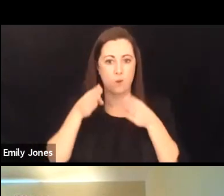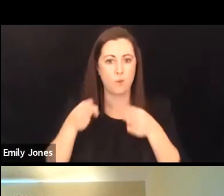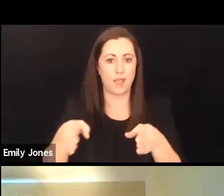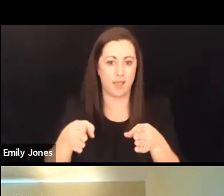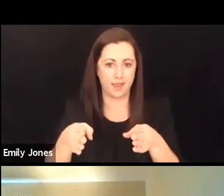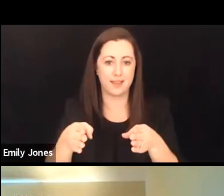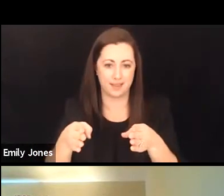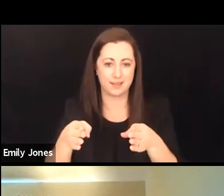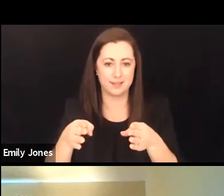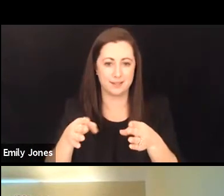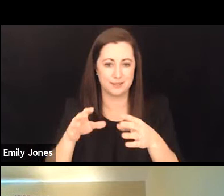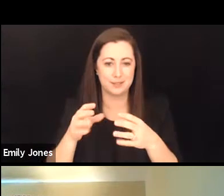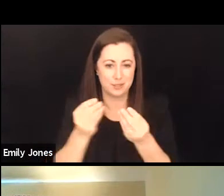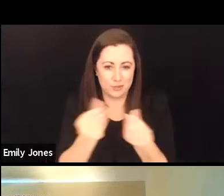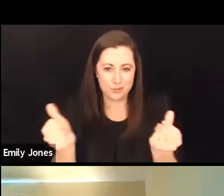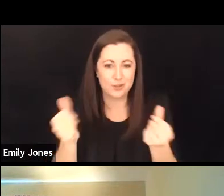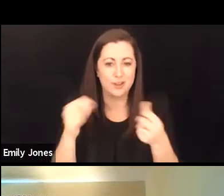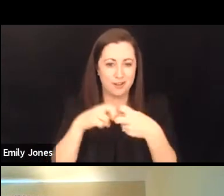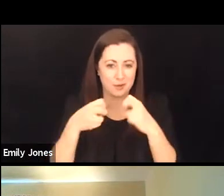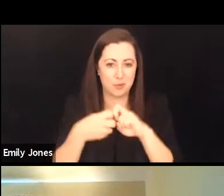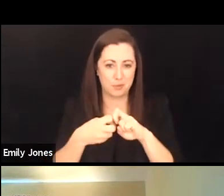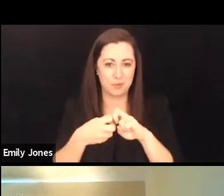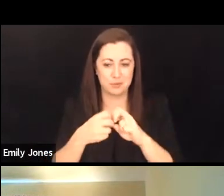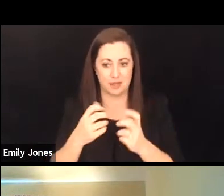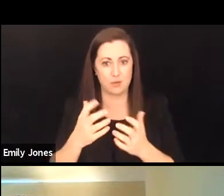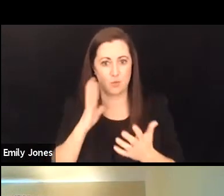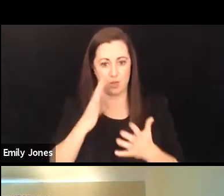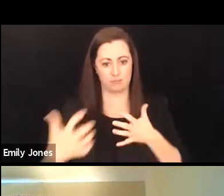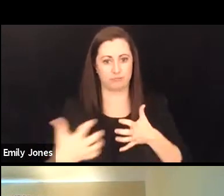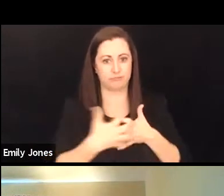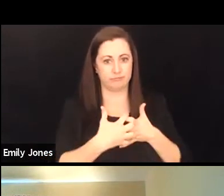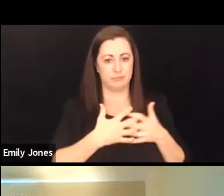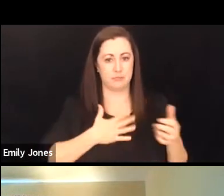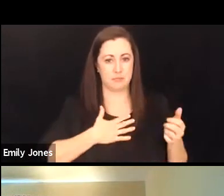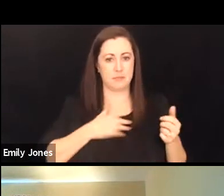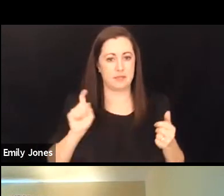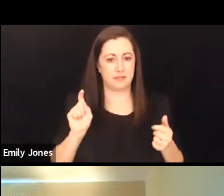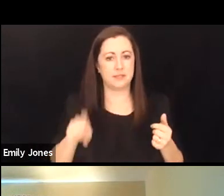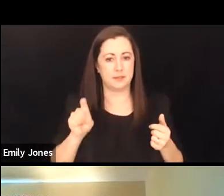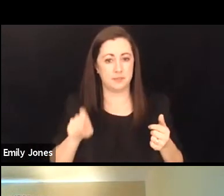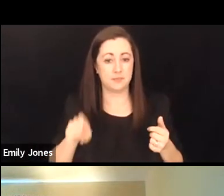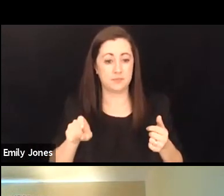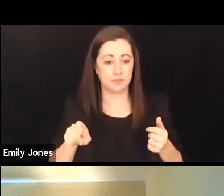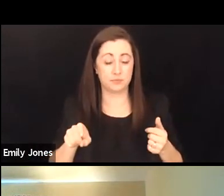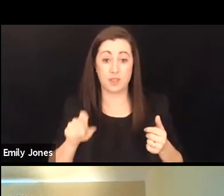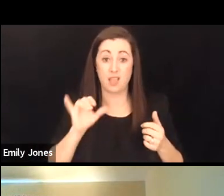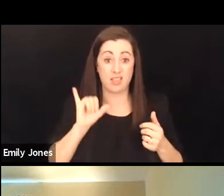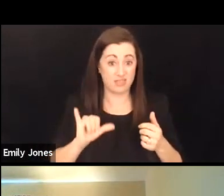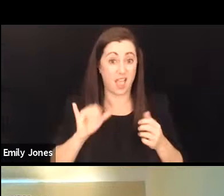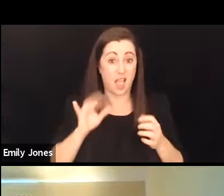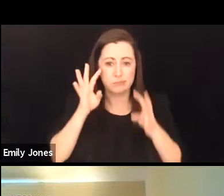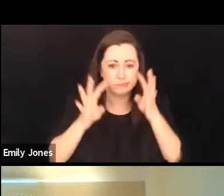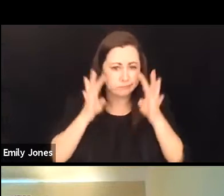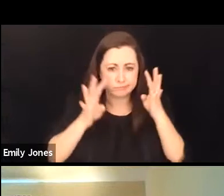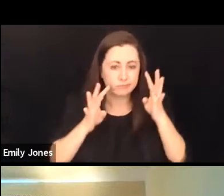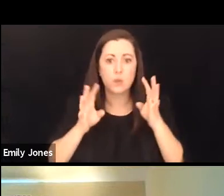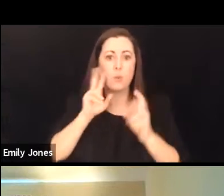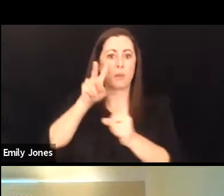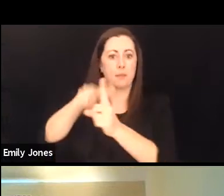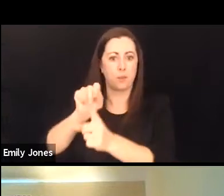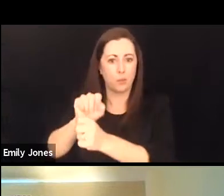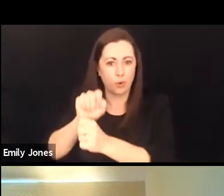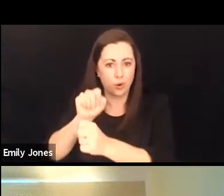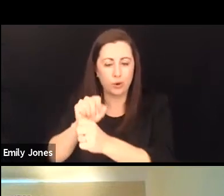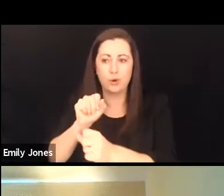with ideas that work for you. And that carries over to your employer, to your employment.